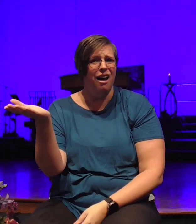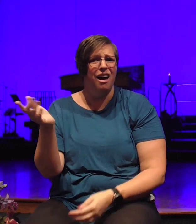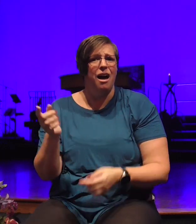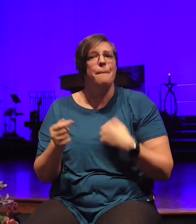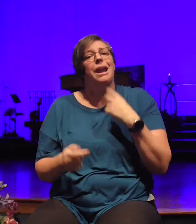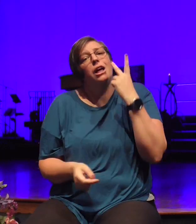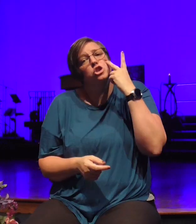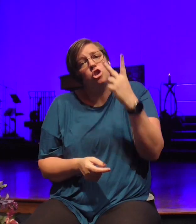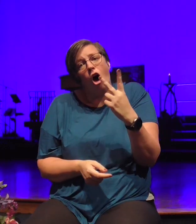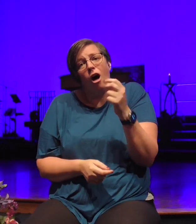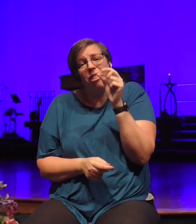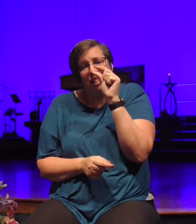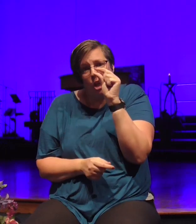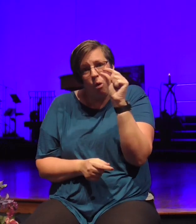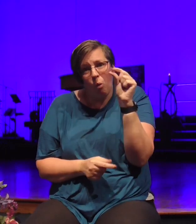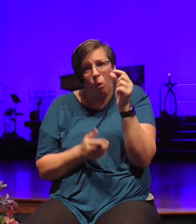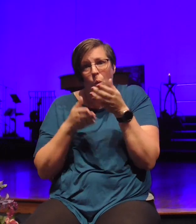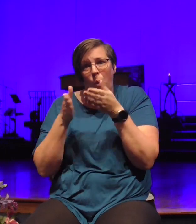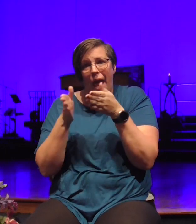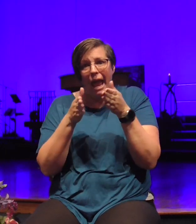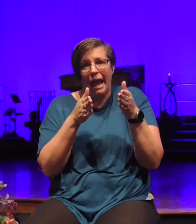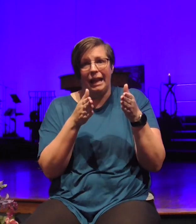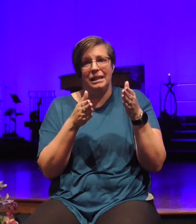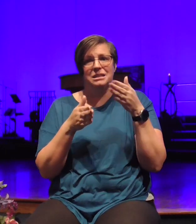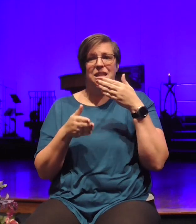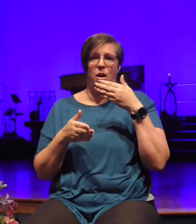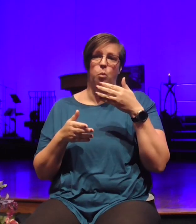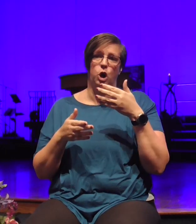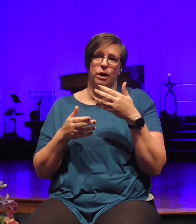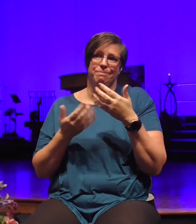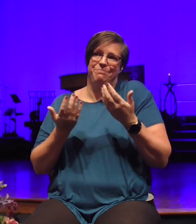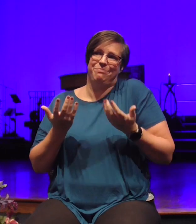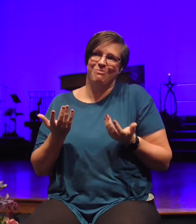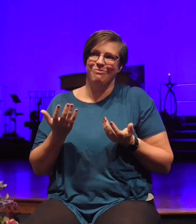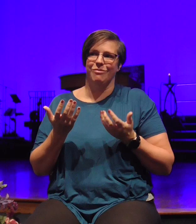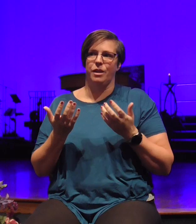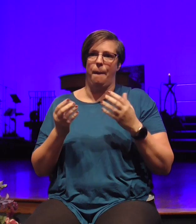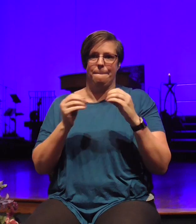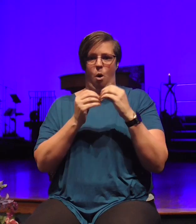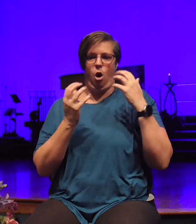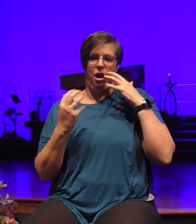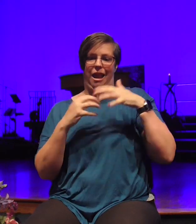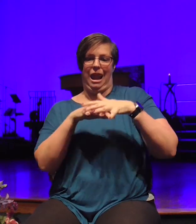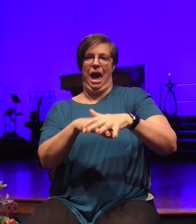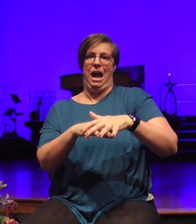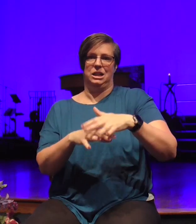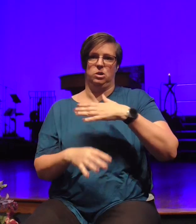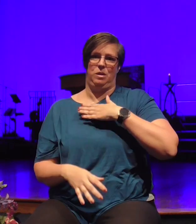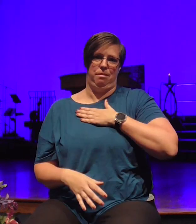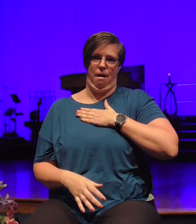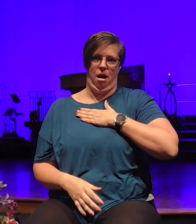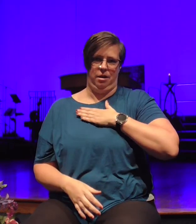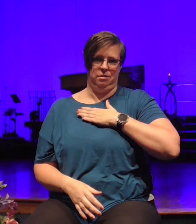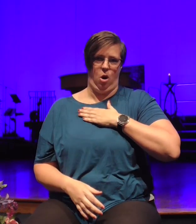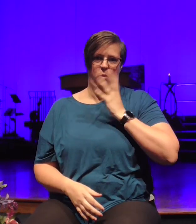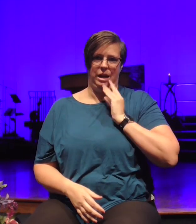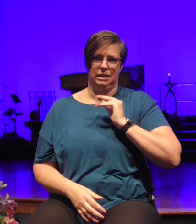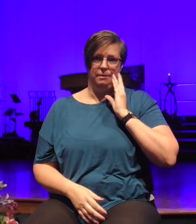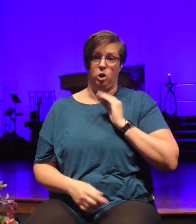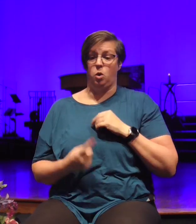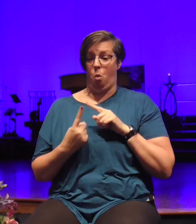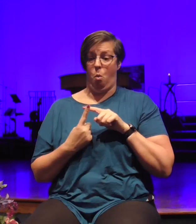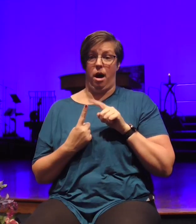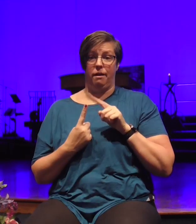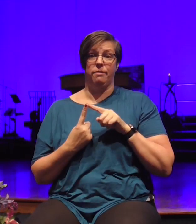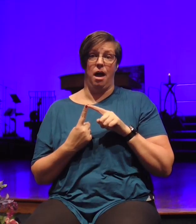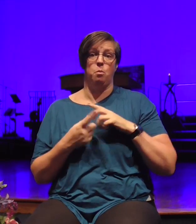ways that were more elegant and aligned with what I was going through. And one of them happened to be the grief